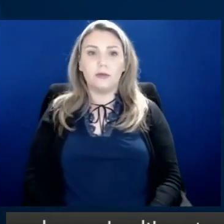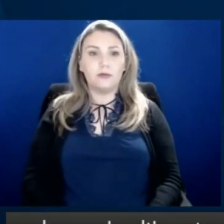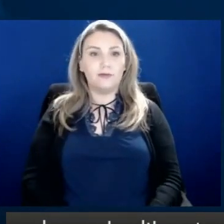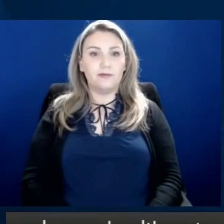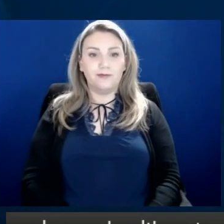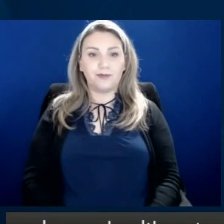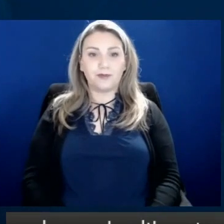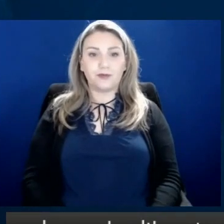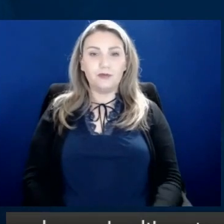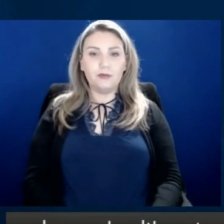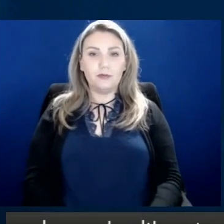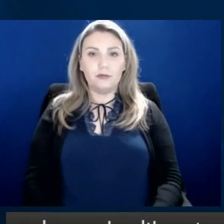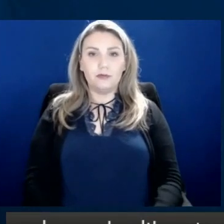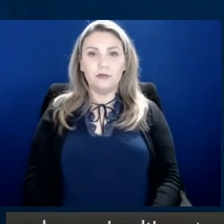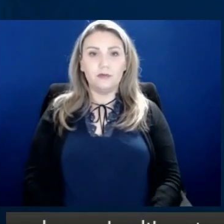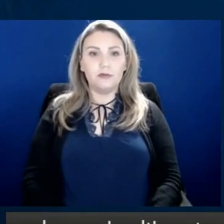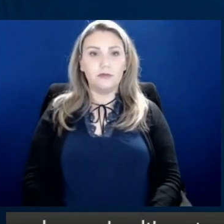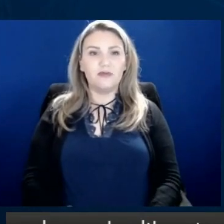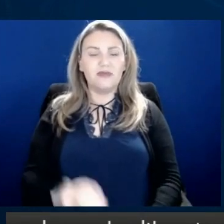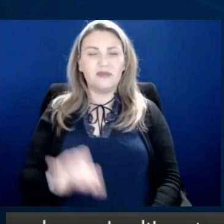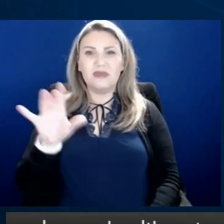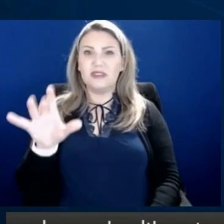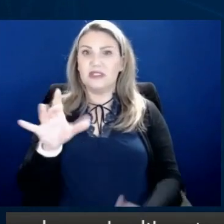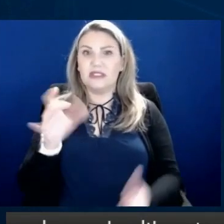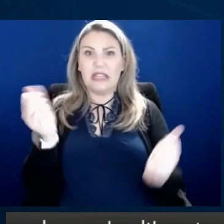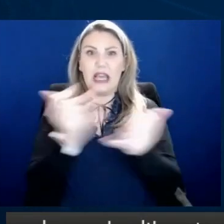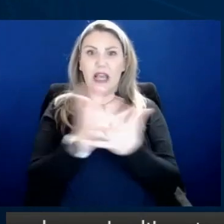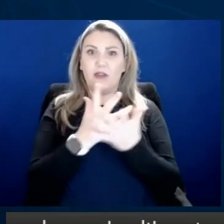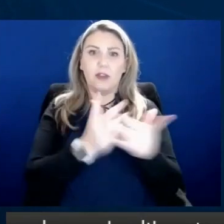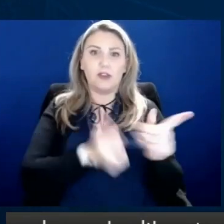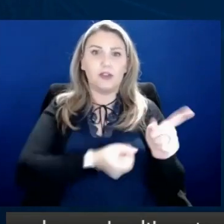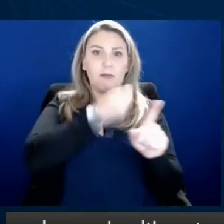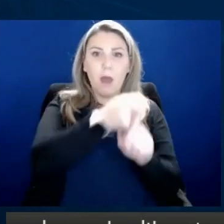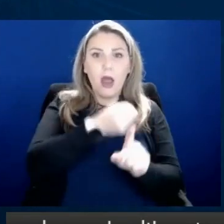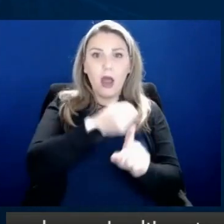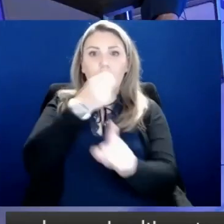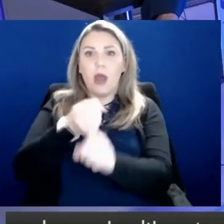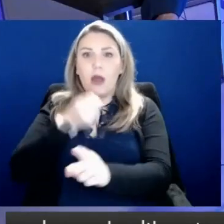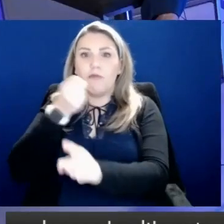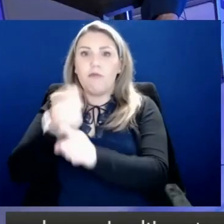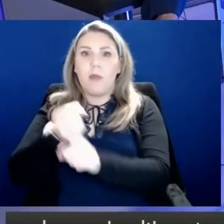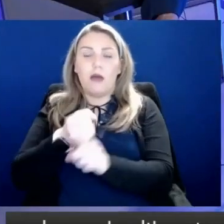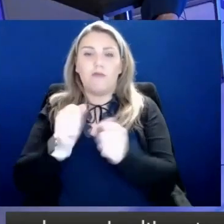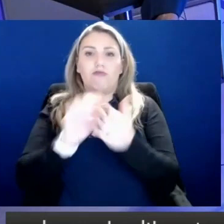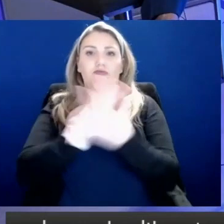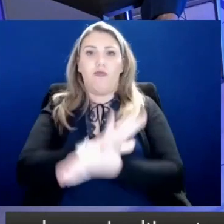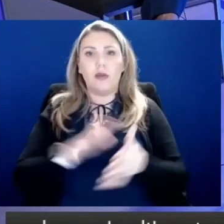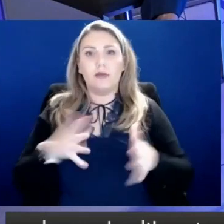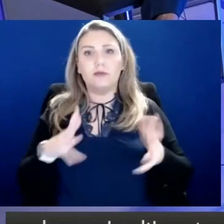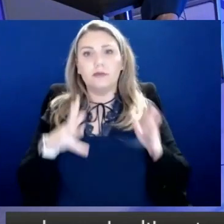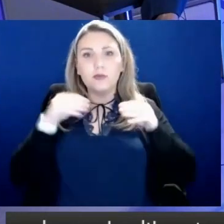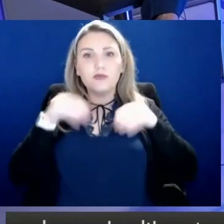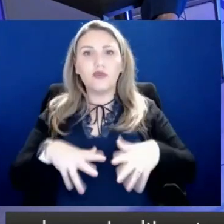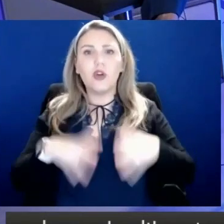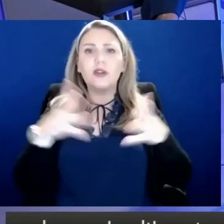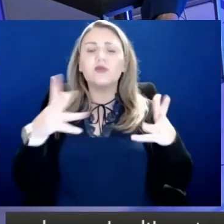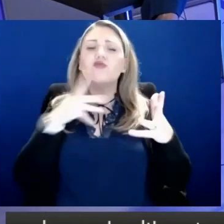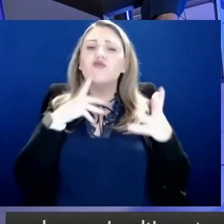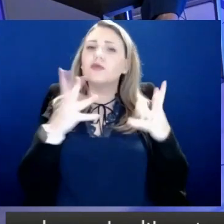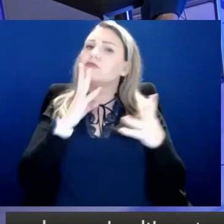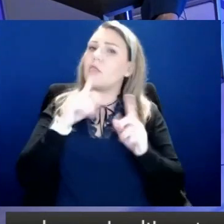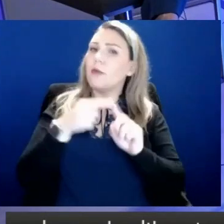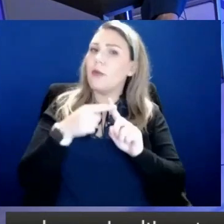it's just like a snowball effect, and I can't imagine what they're going through. What kind of things are you talking about to help with this anxiety and